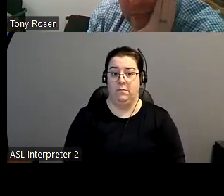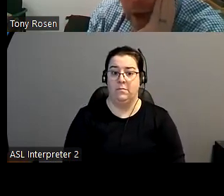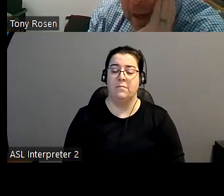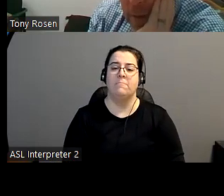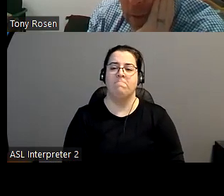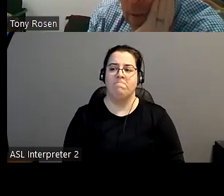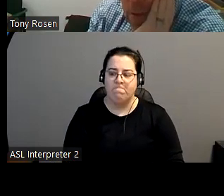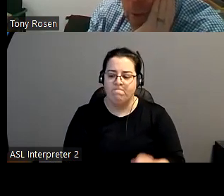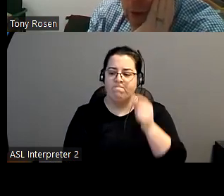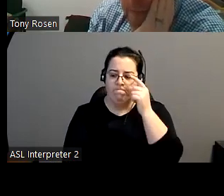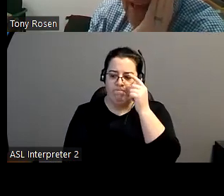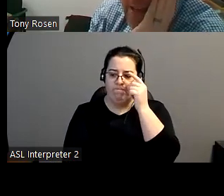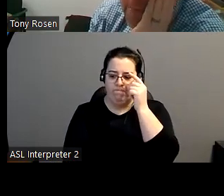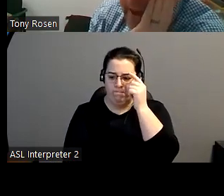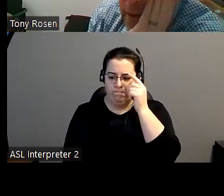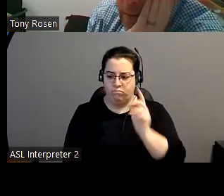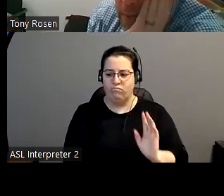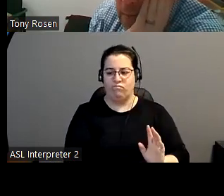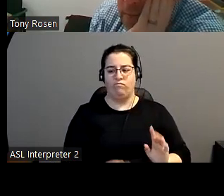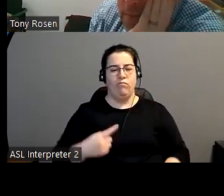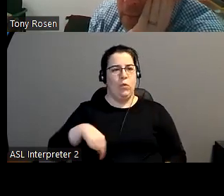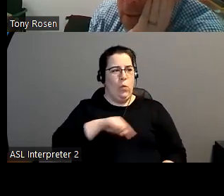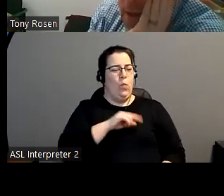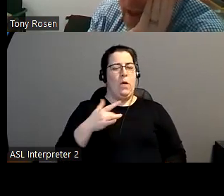We thought we could make this better.